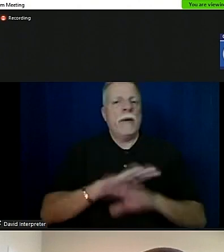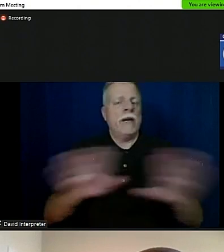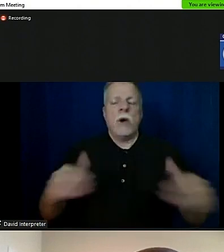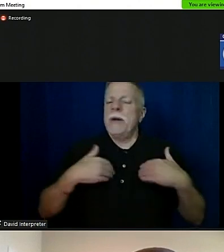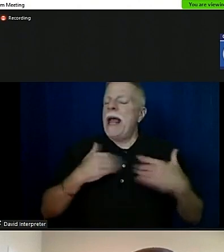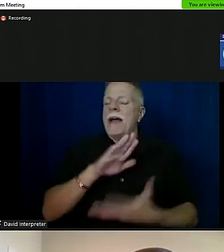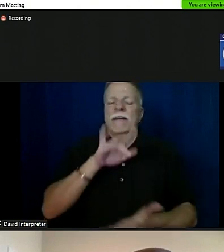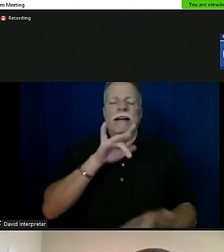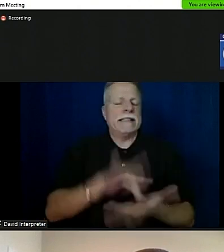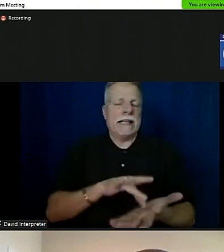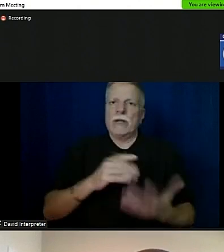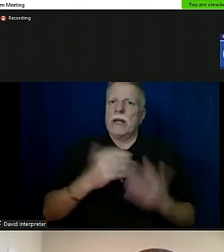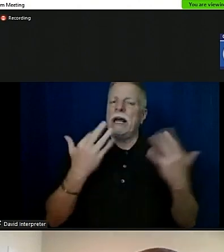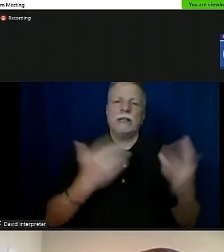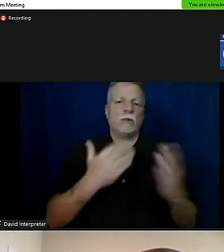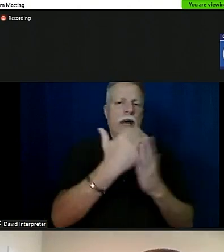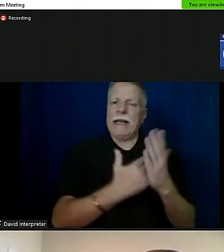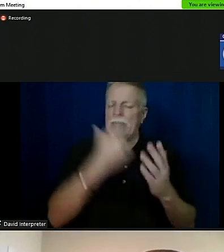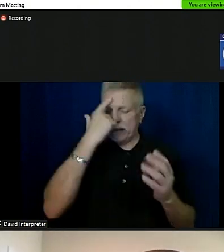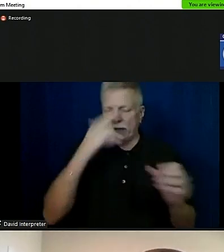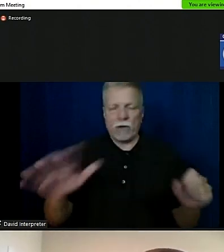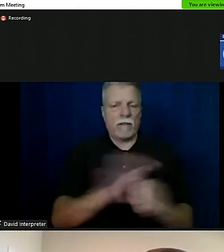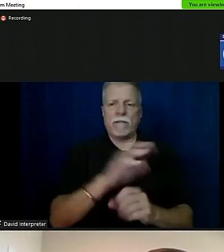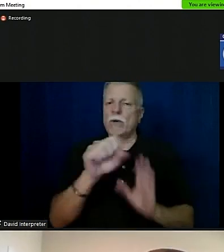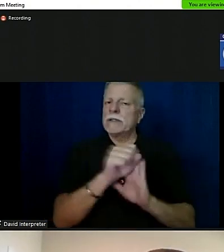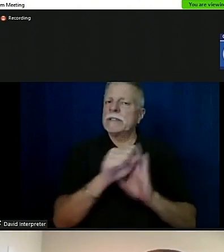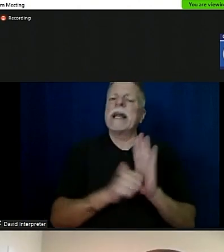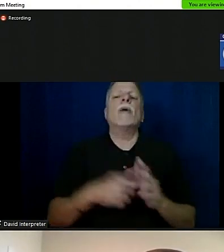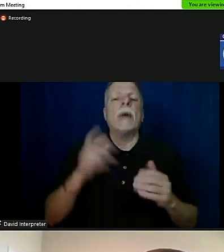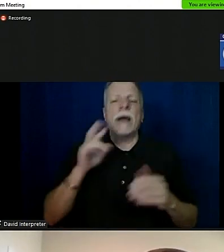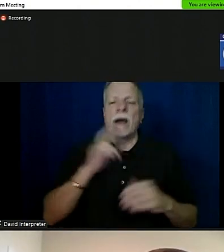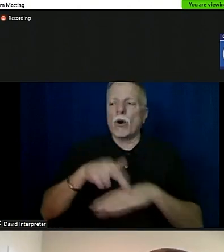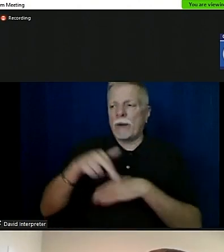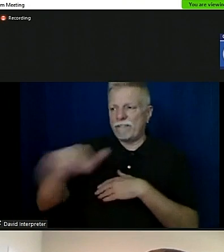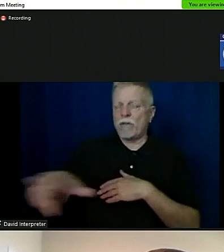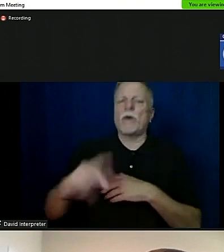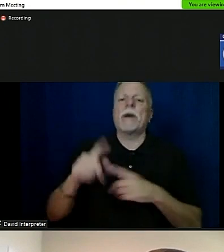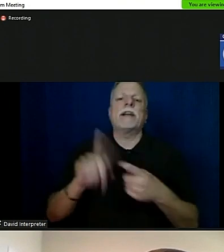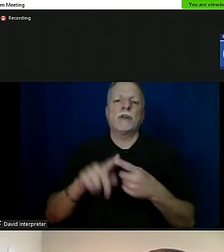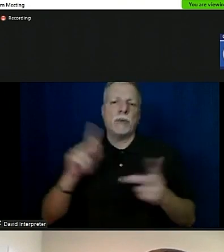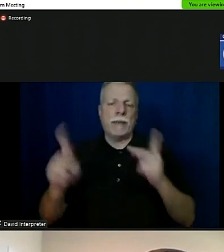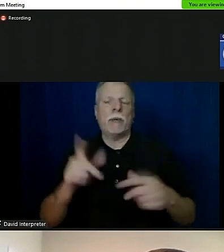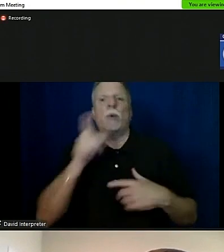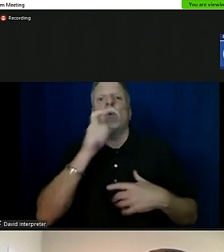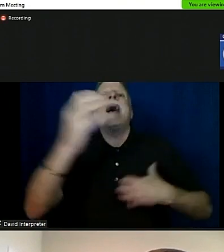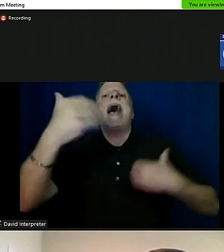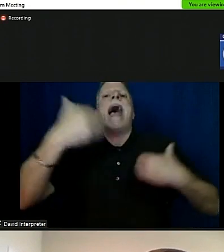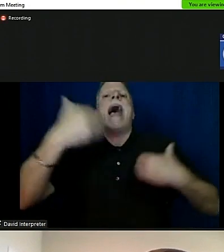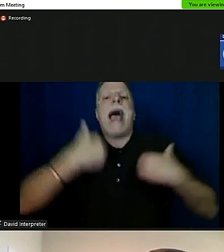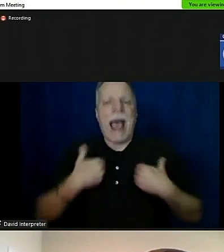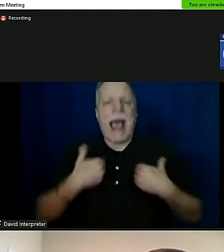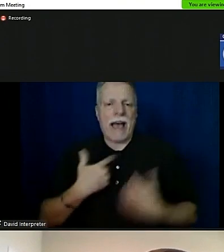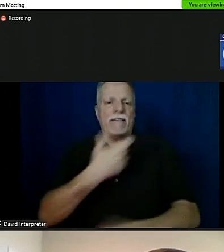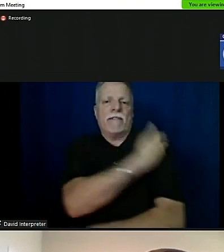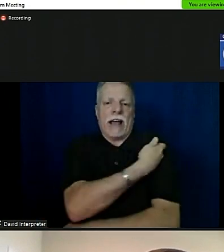Colorado. We are referring people to individual providers who have the vaccine, and it is their responsibility to do the